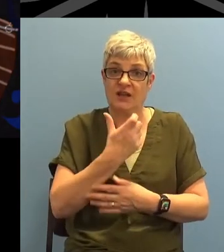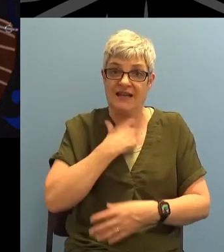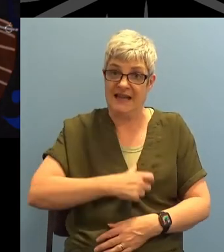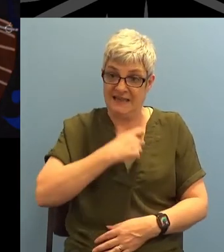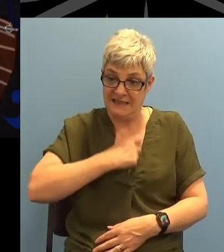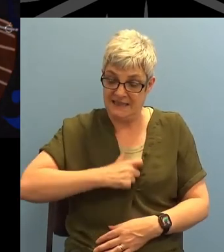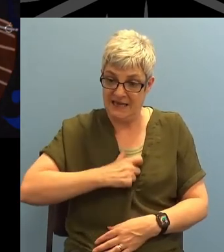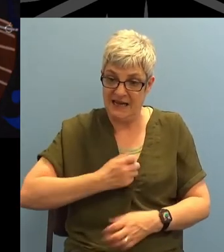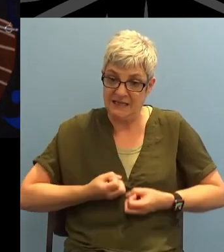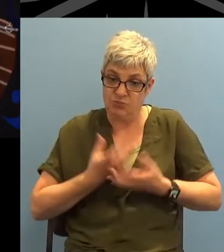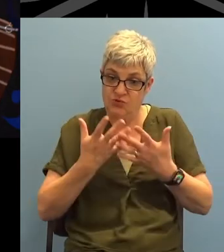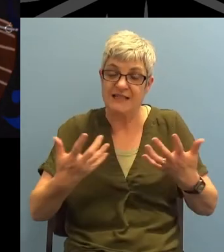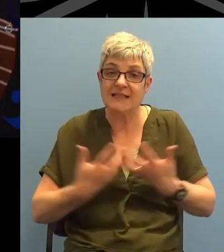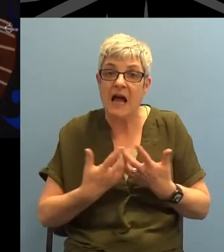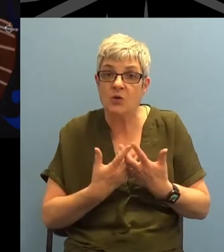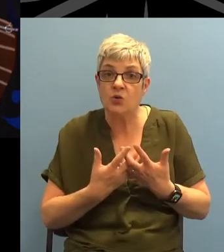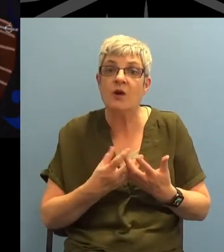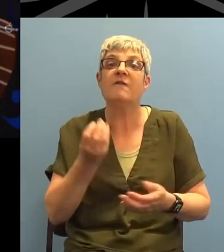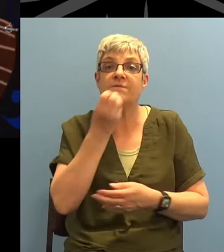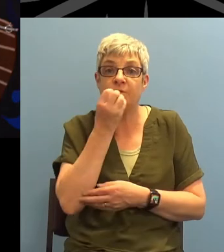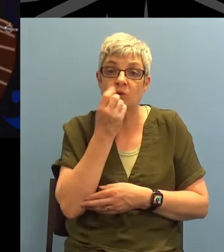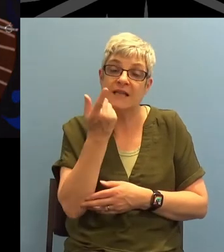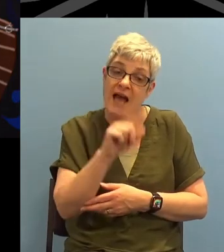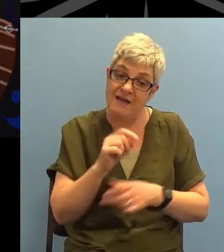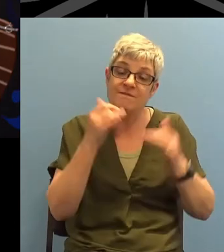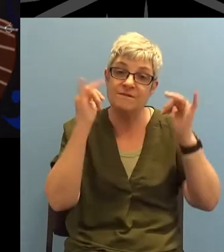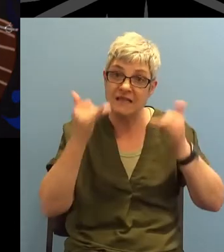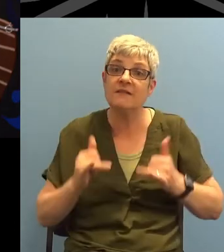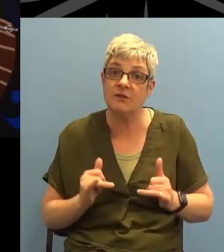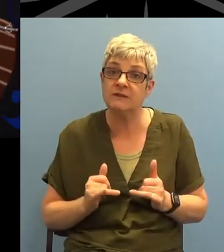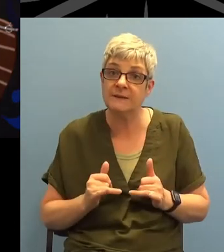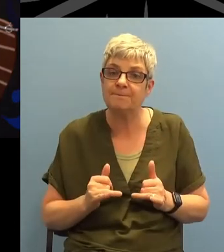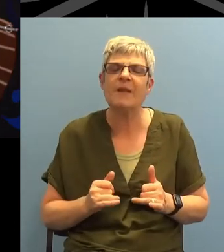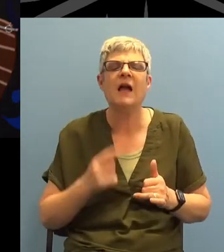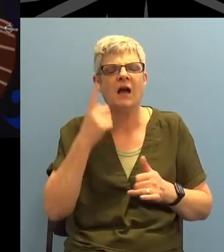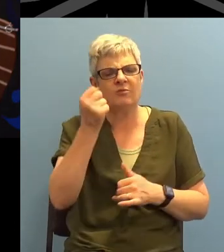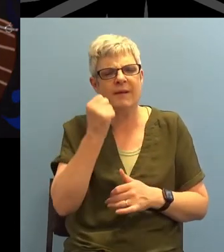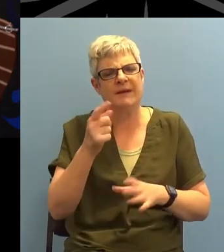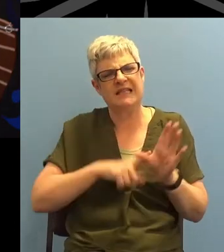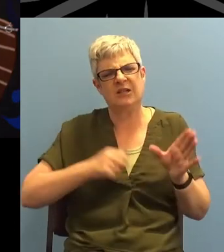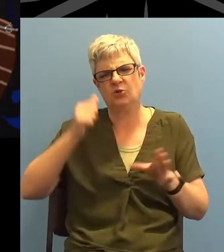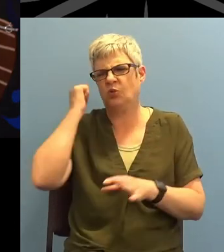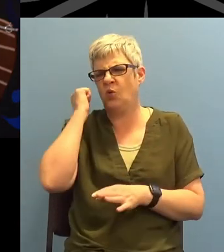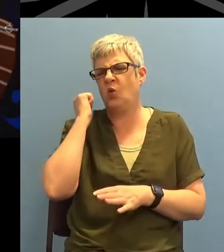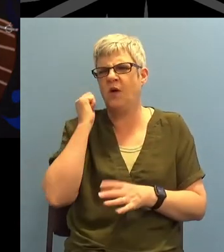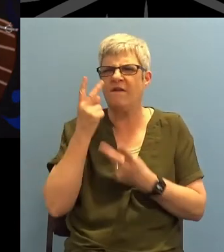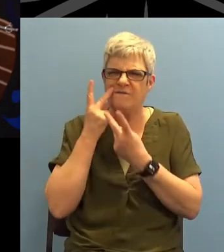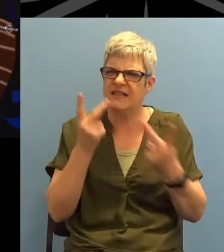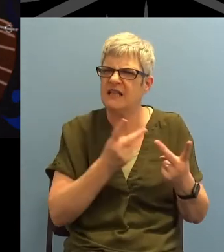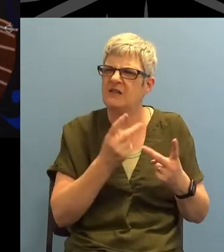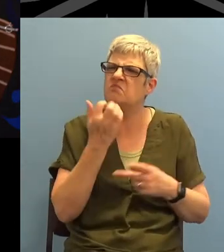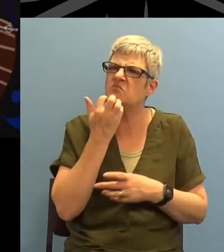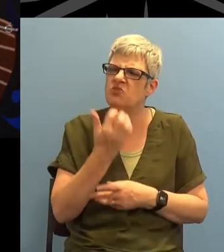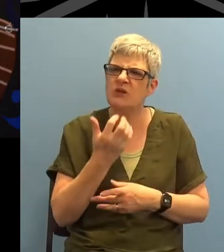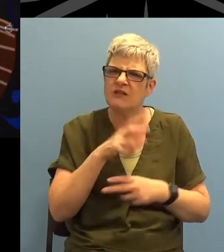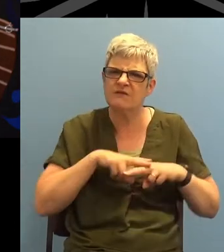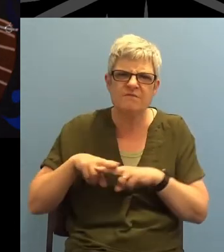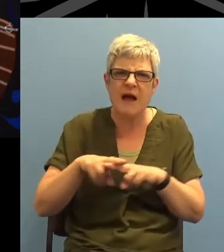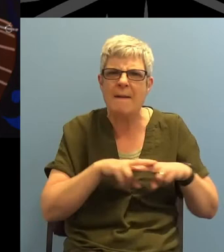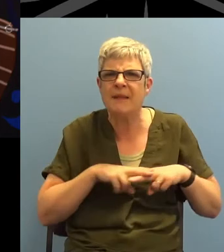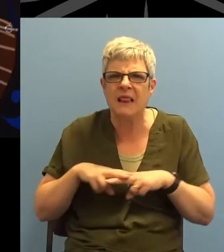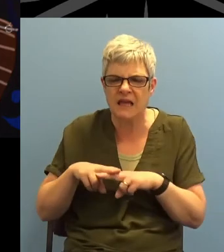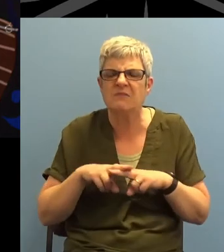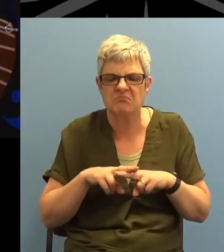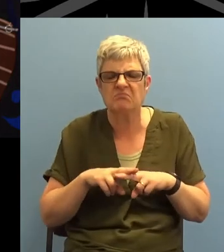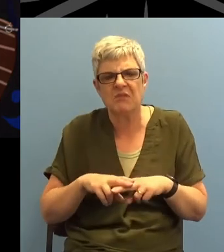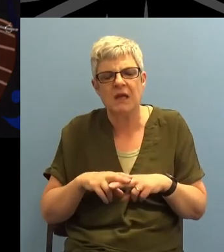and festivals. I remember many years ago visiting a Jewish family in London. They must have been part of a trip that was arranged through New College, I think,